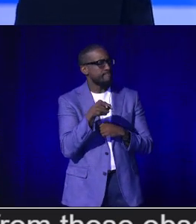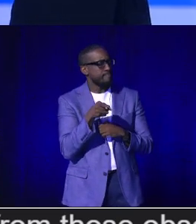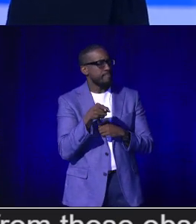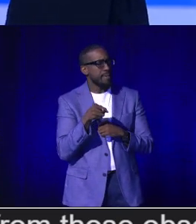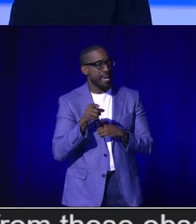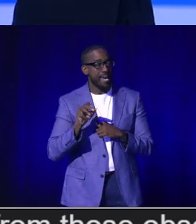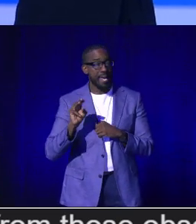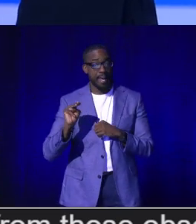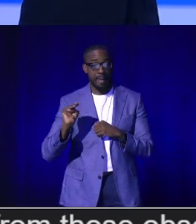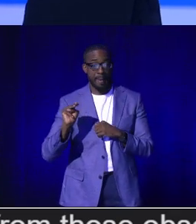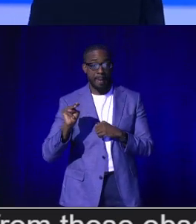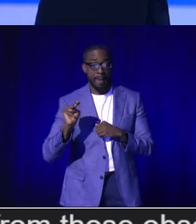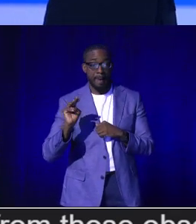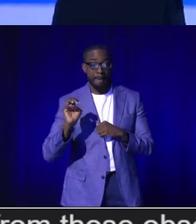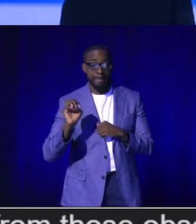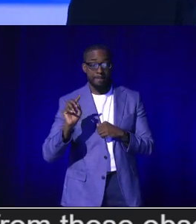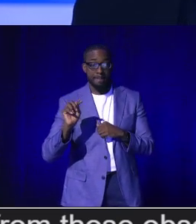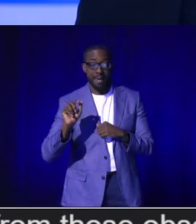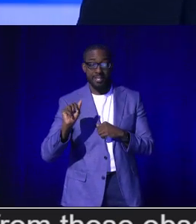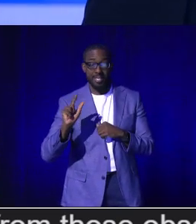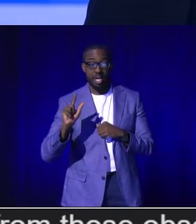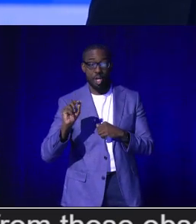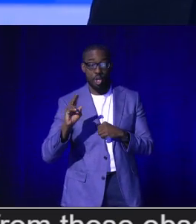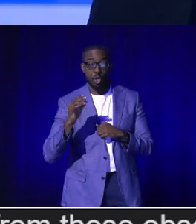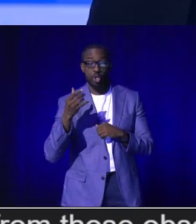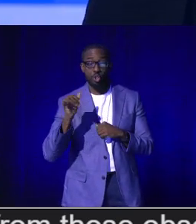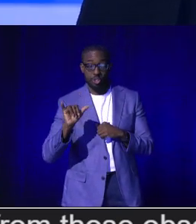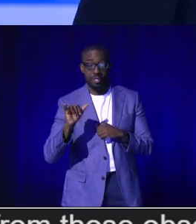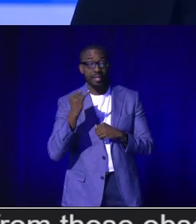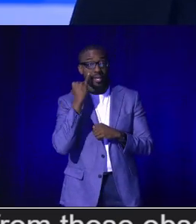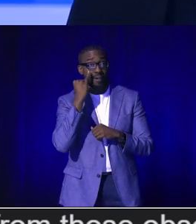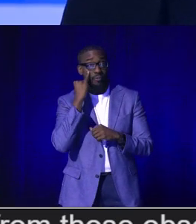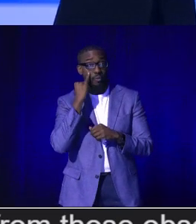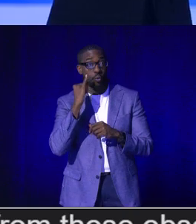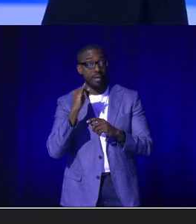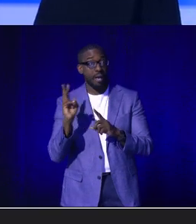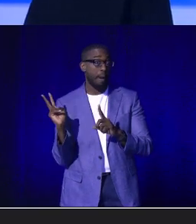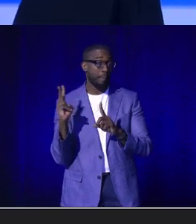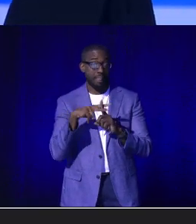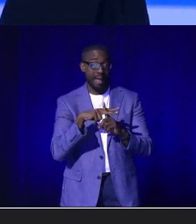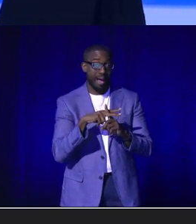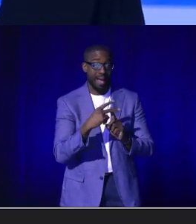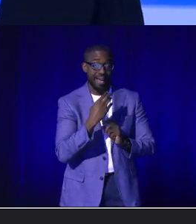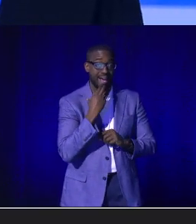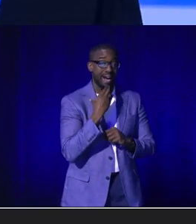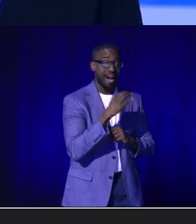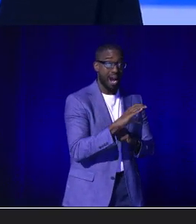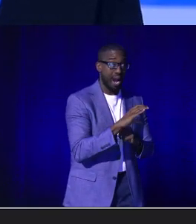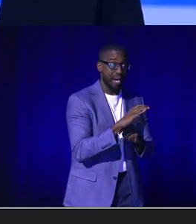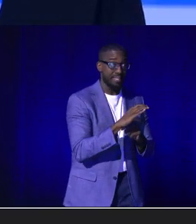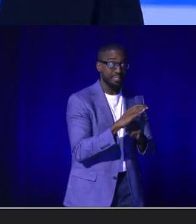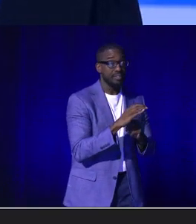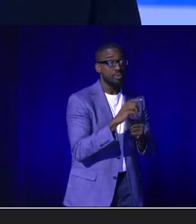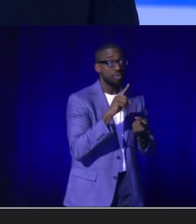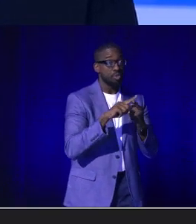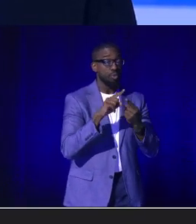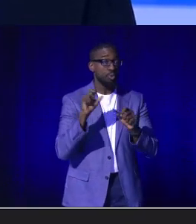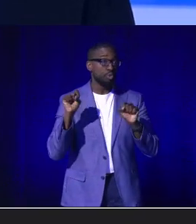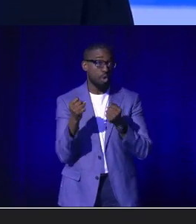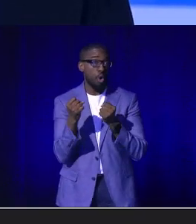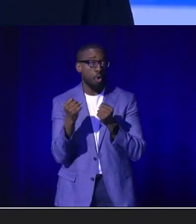metallurgy, if we're applying a hot melt to a cold mold, and that produces this undercooling effect, which rapidly